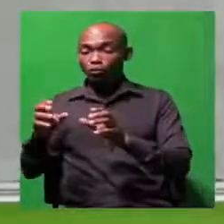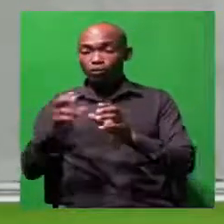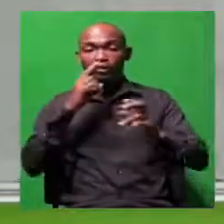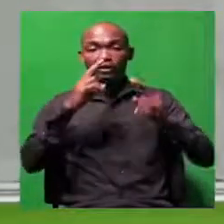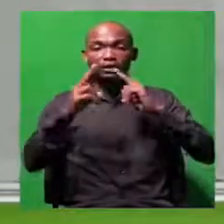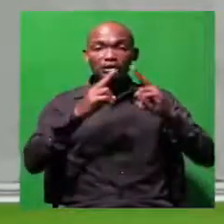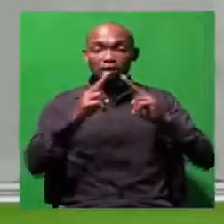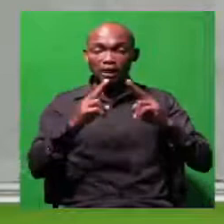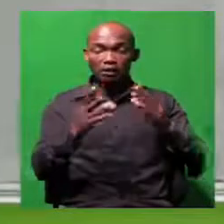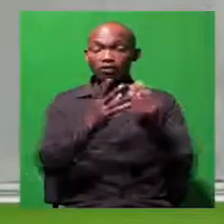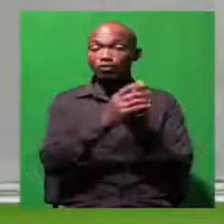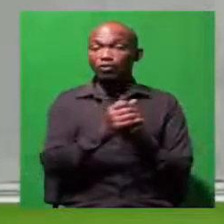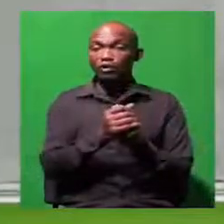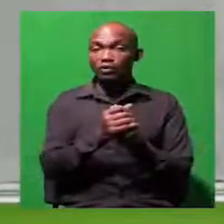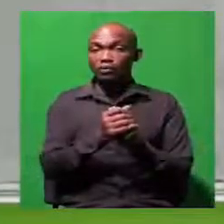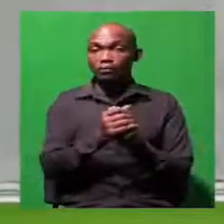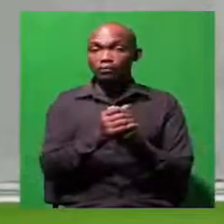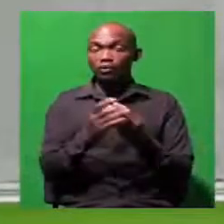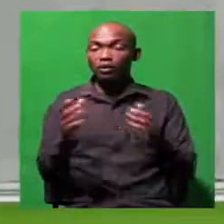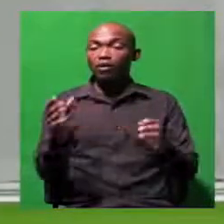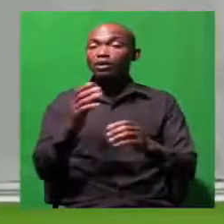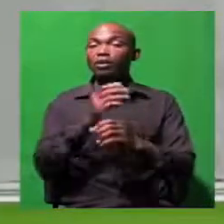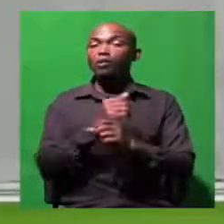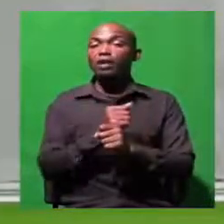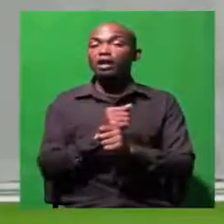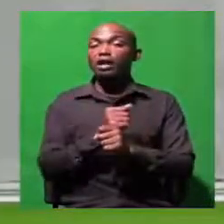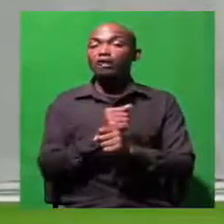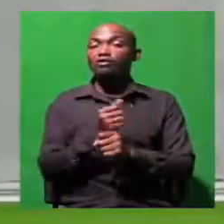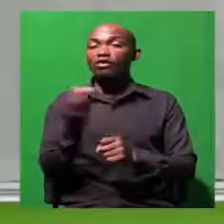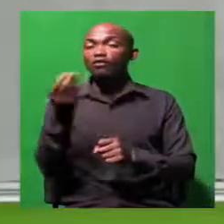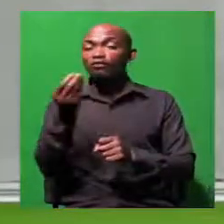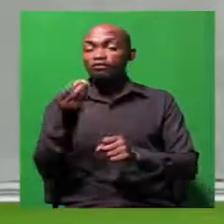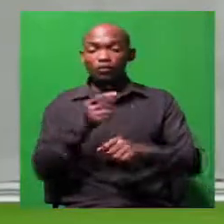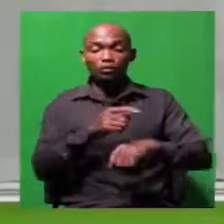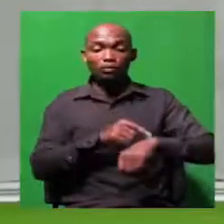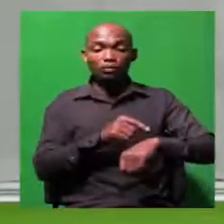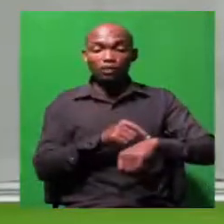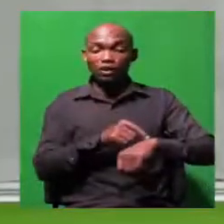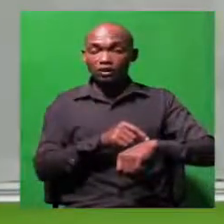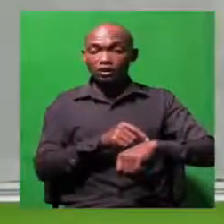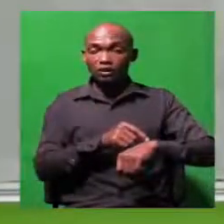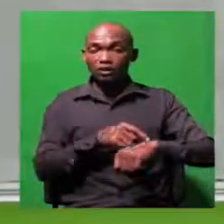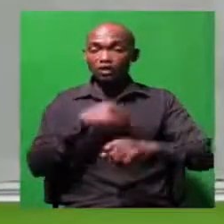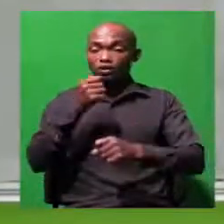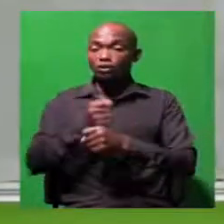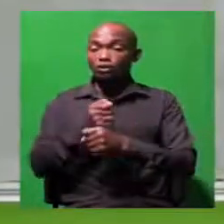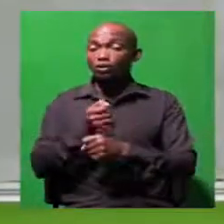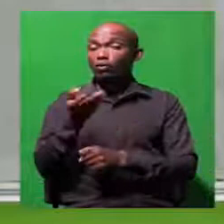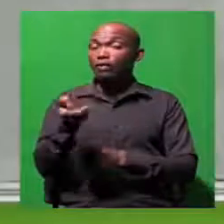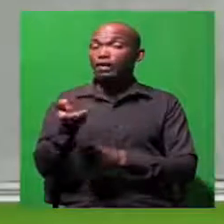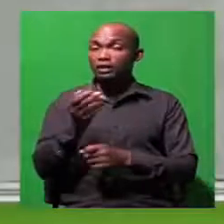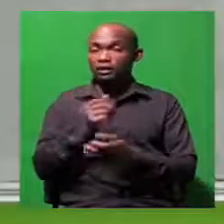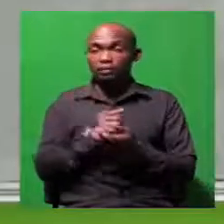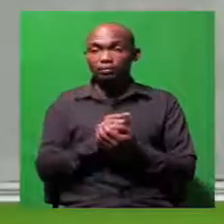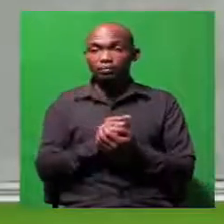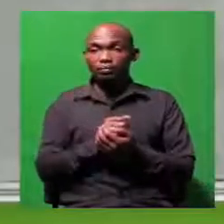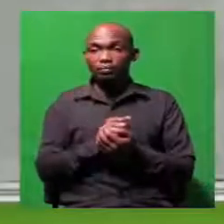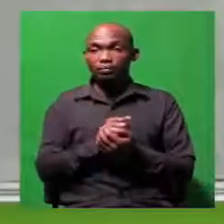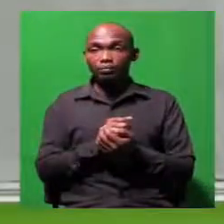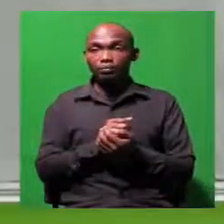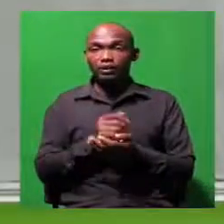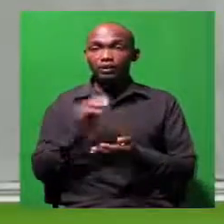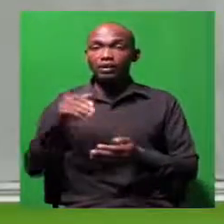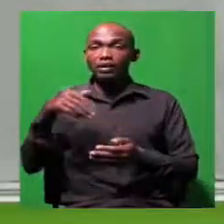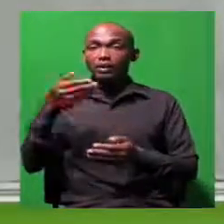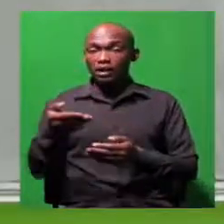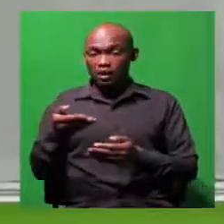4, then discuss together. We have few minutes, 2 minutes to do that.